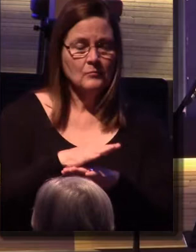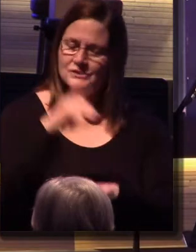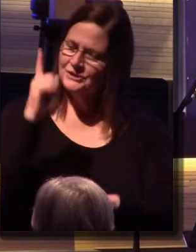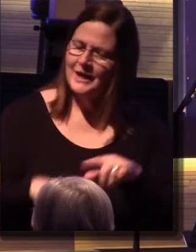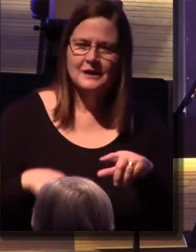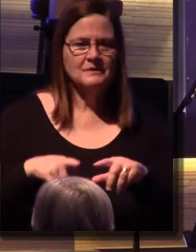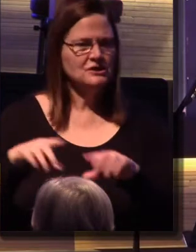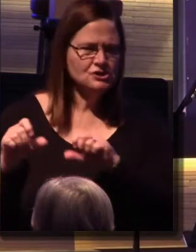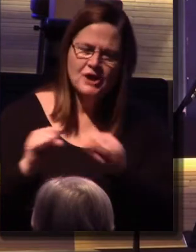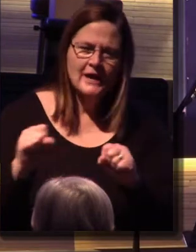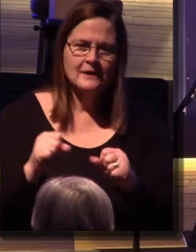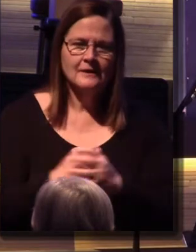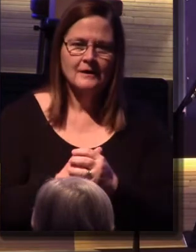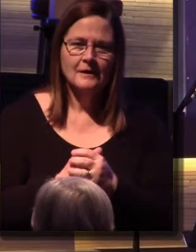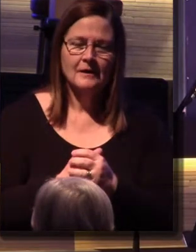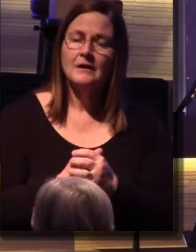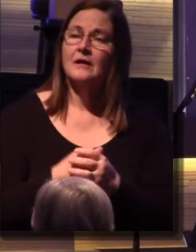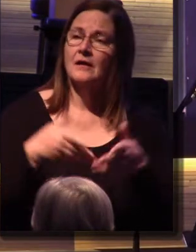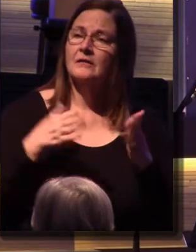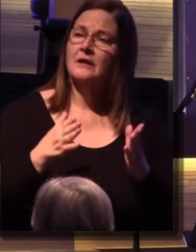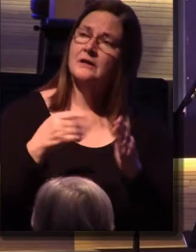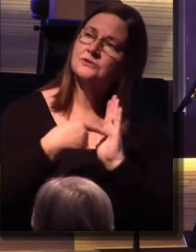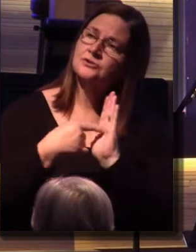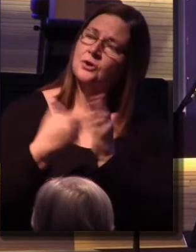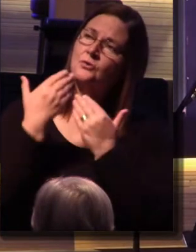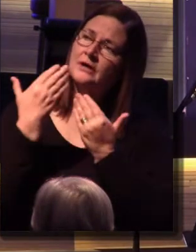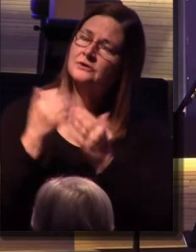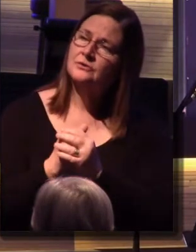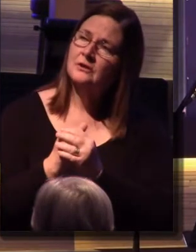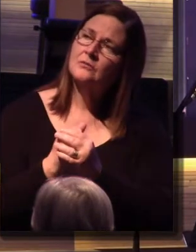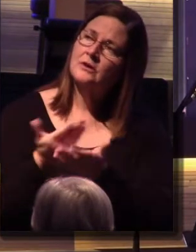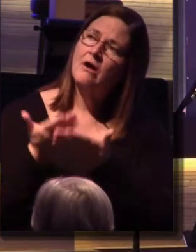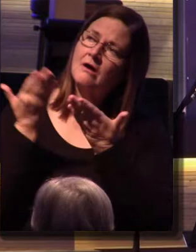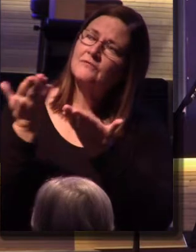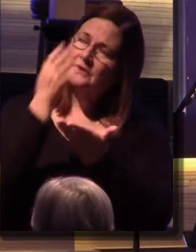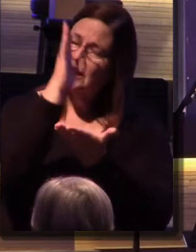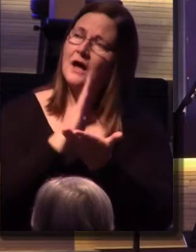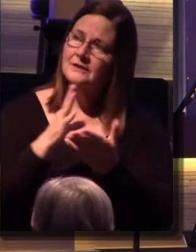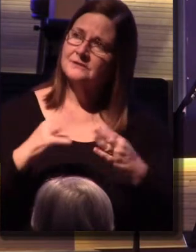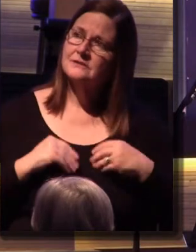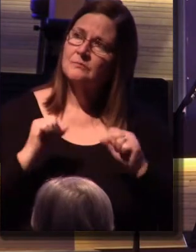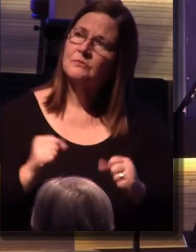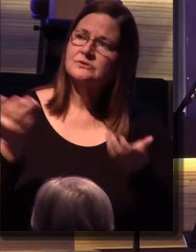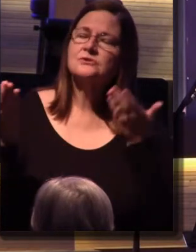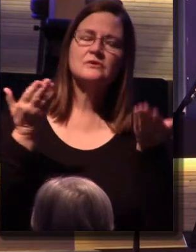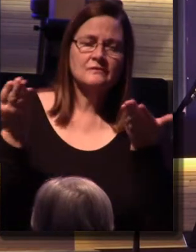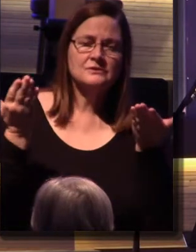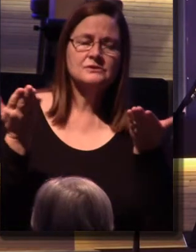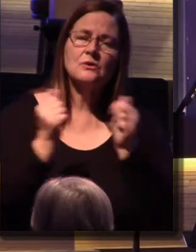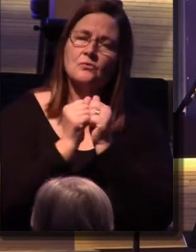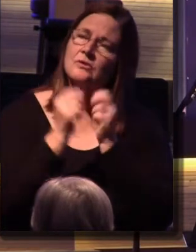which cannot be shaken, let us show gratitude by which we may offer to God an acceptable